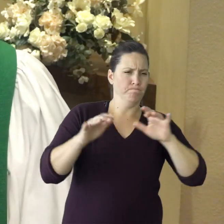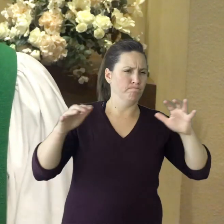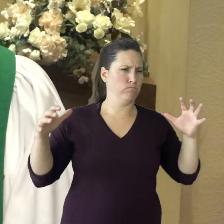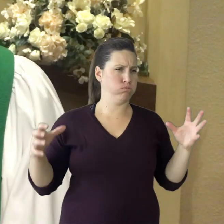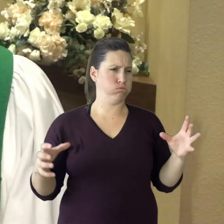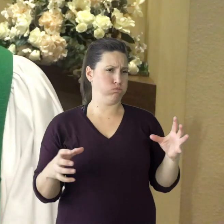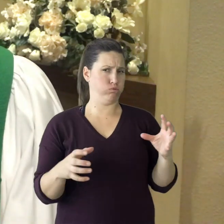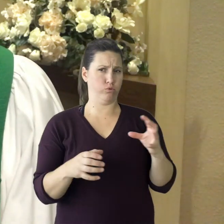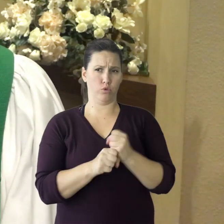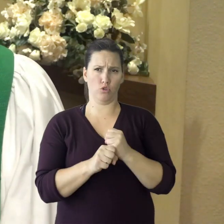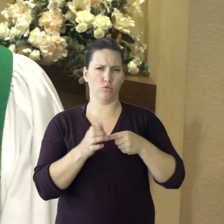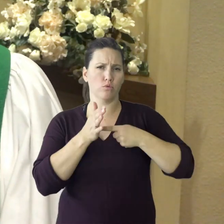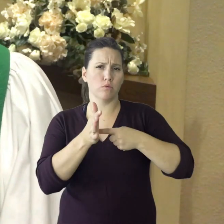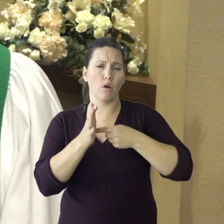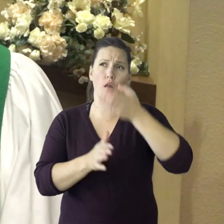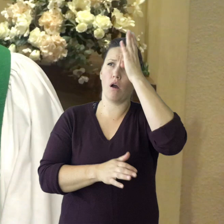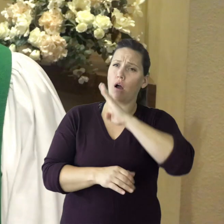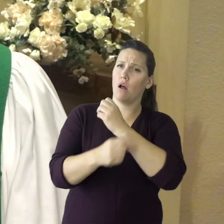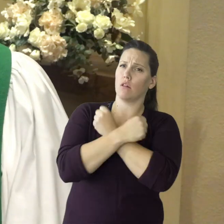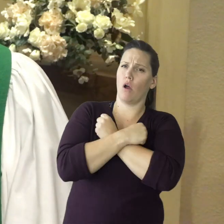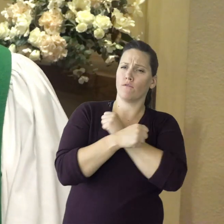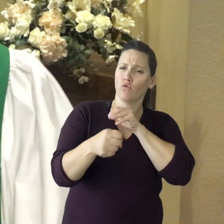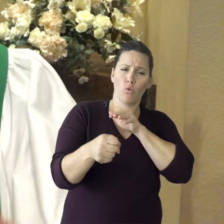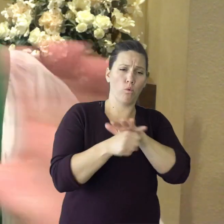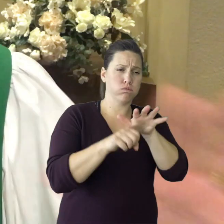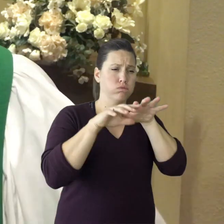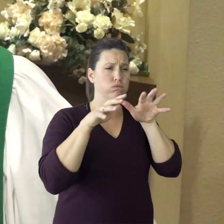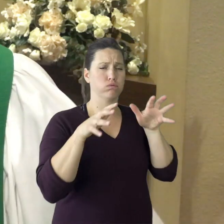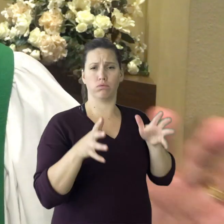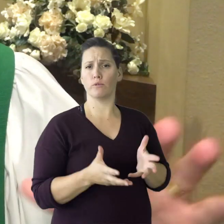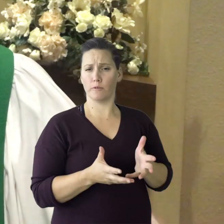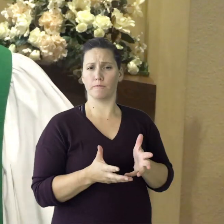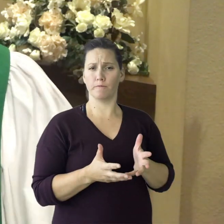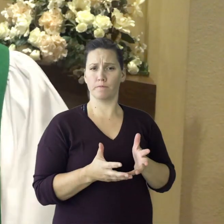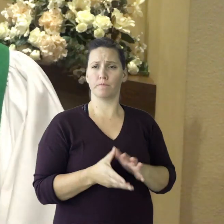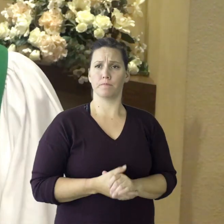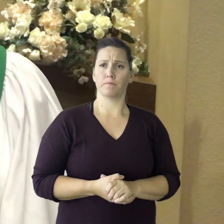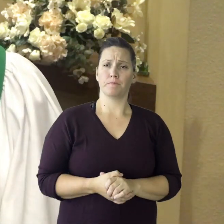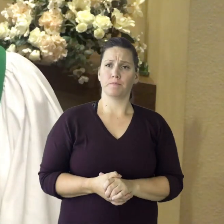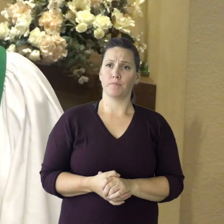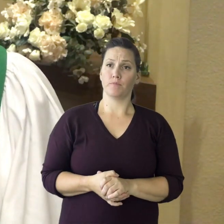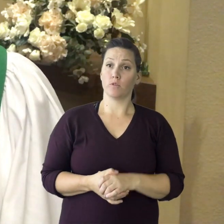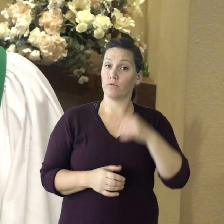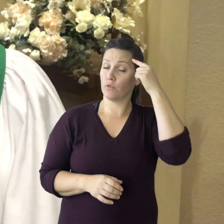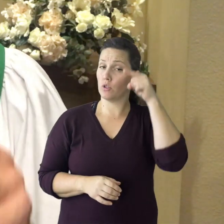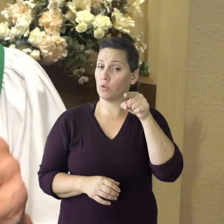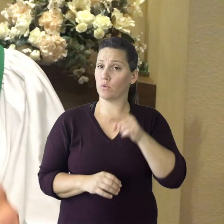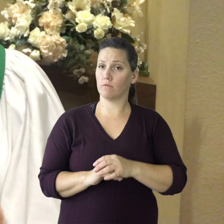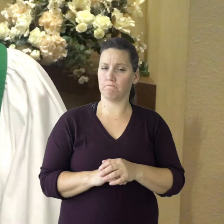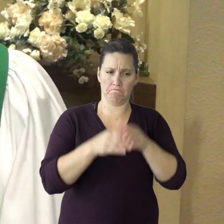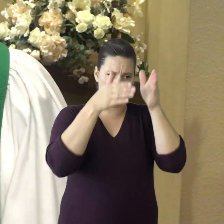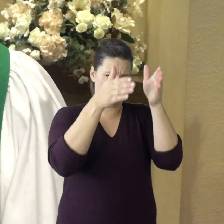Jesus is the ultimate sign of God's love to the entire world and